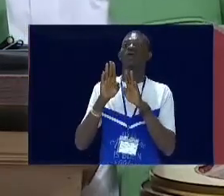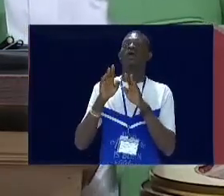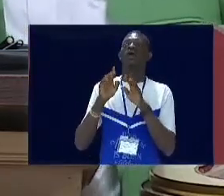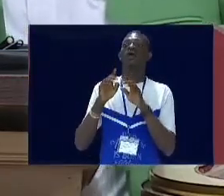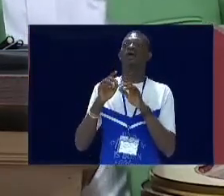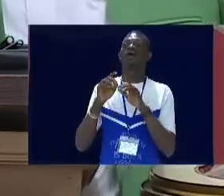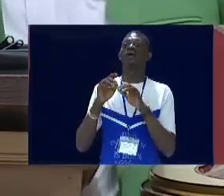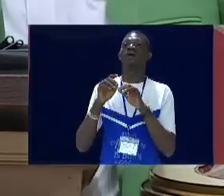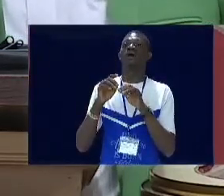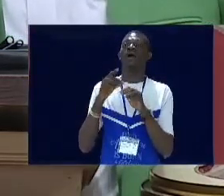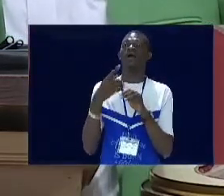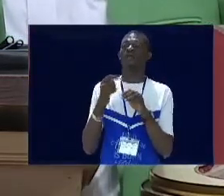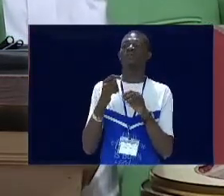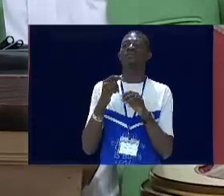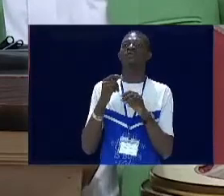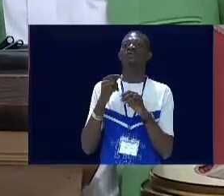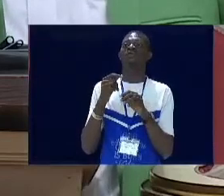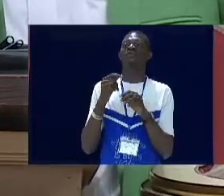ba gbe egun.